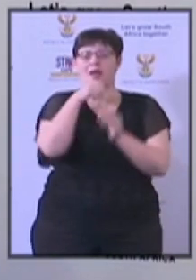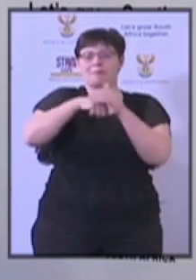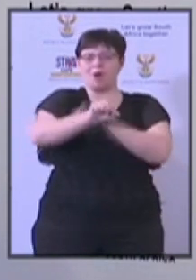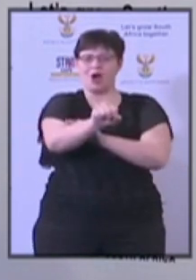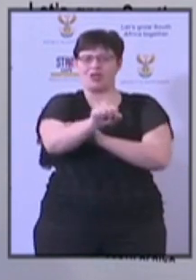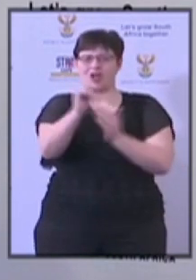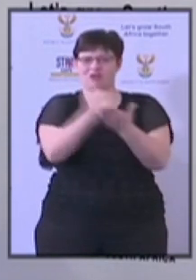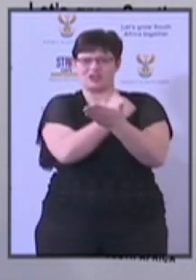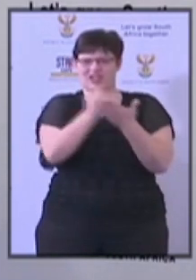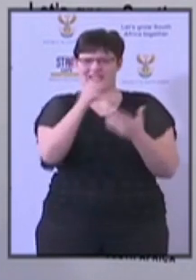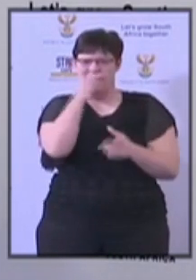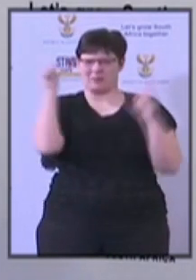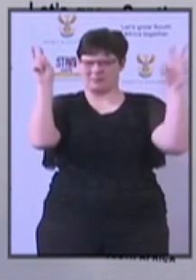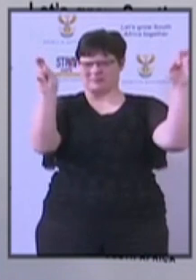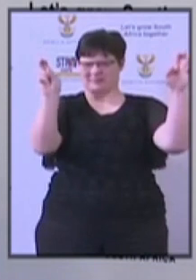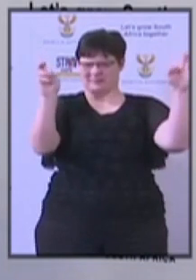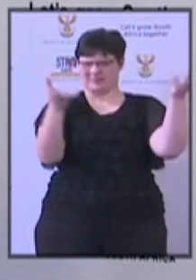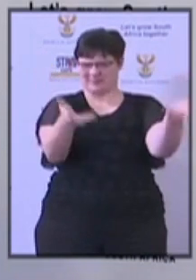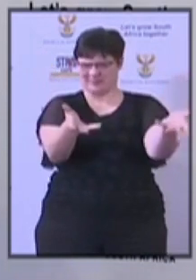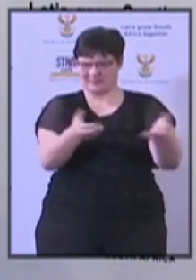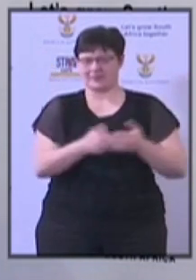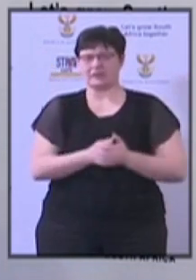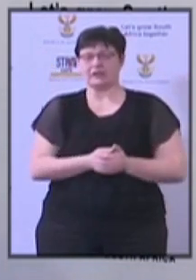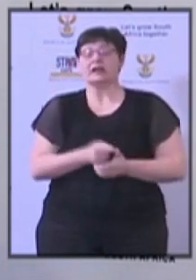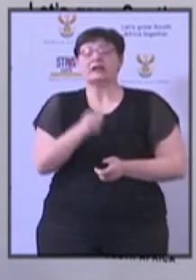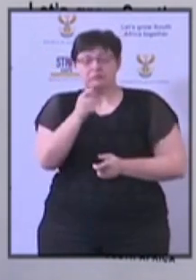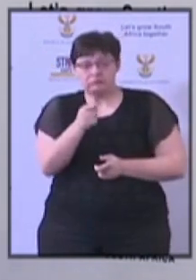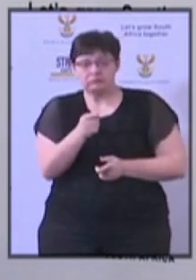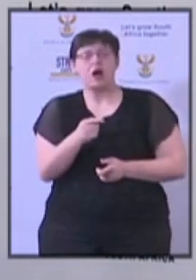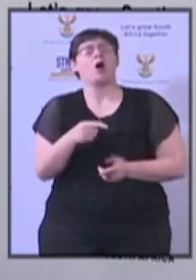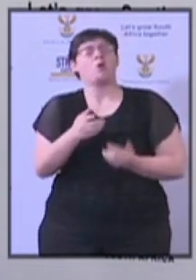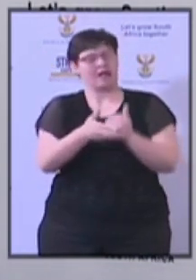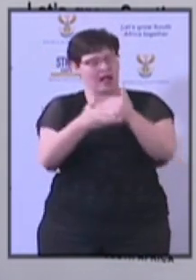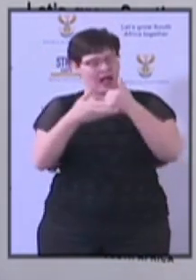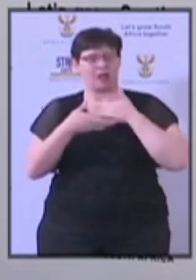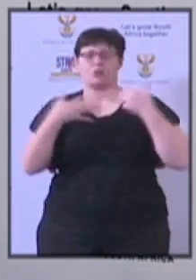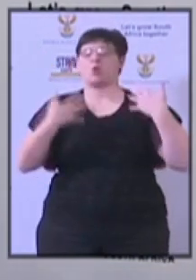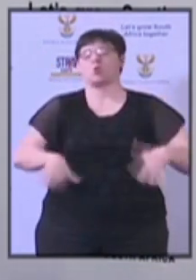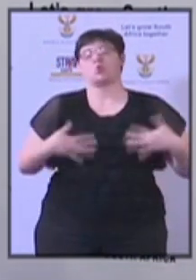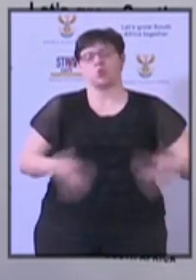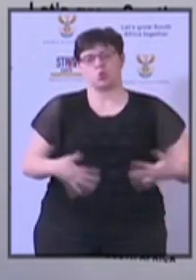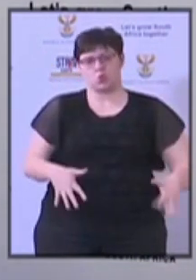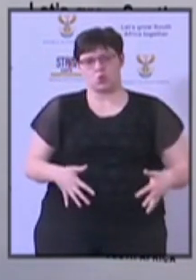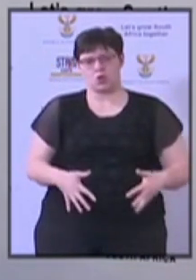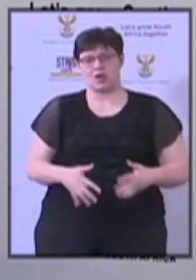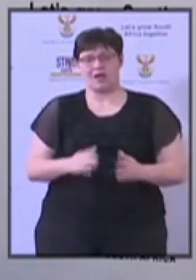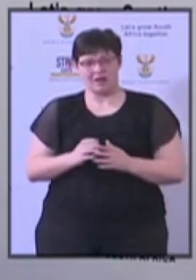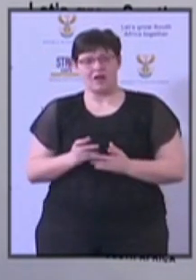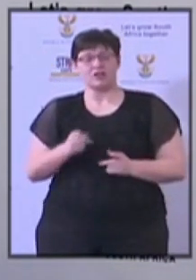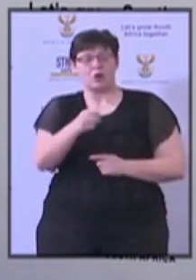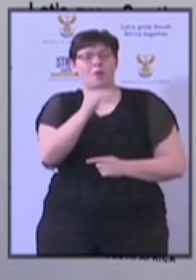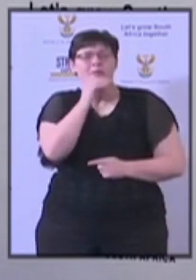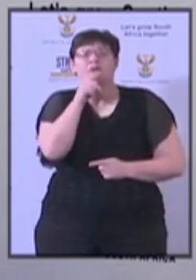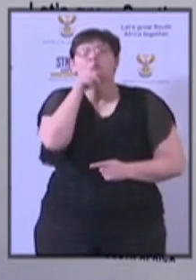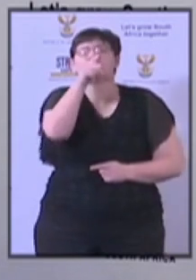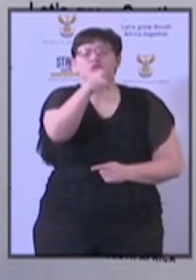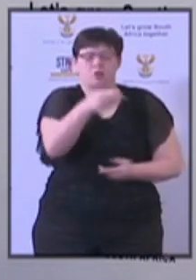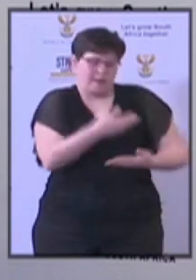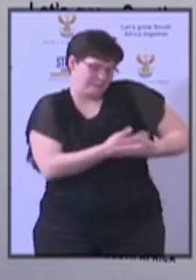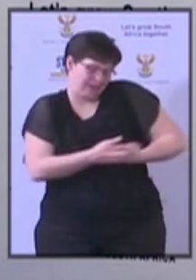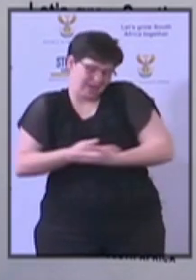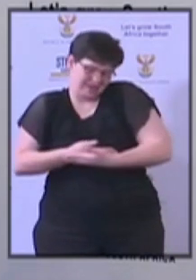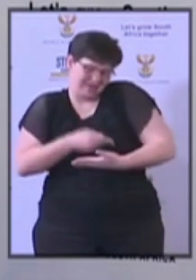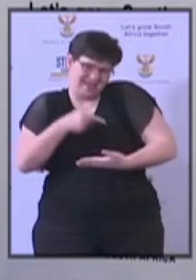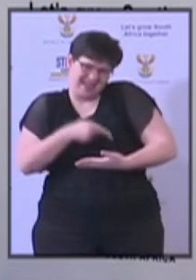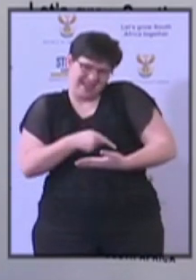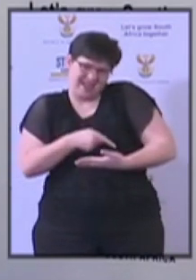registration. And to do that really helps us in the long term, because it means if you register a child in